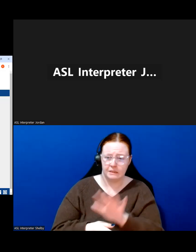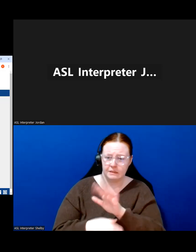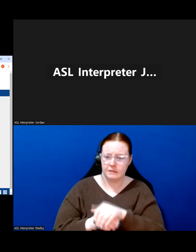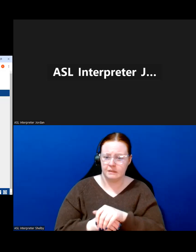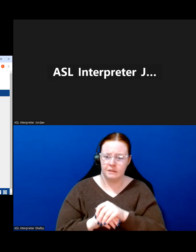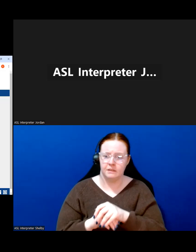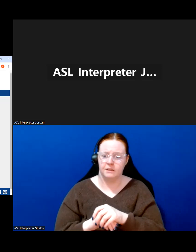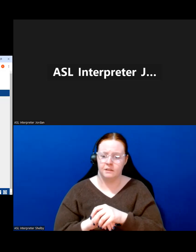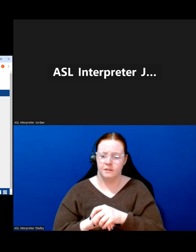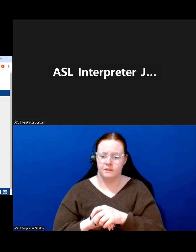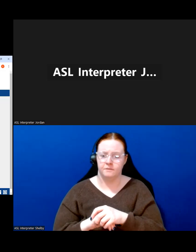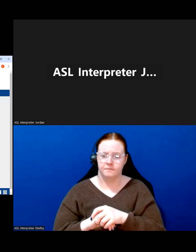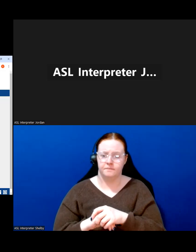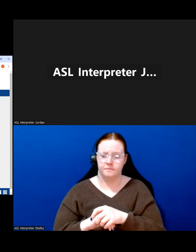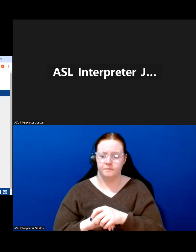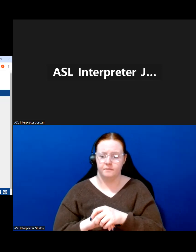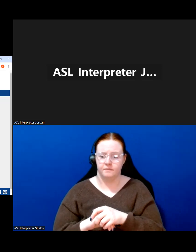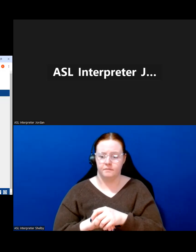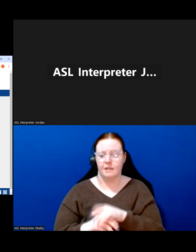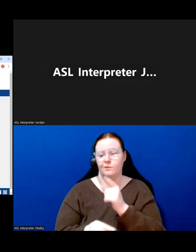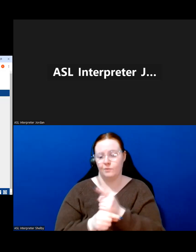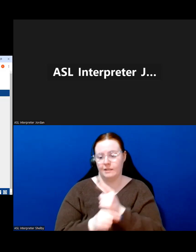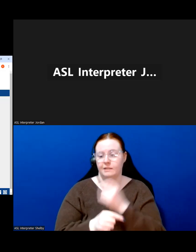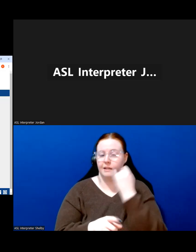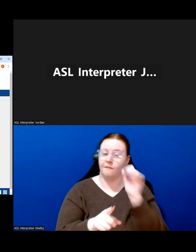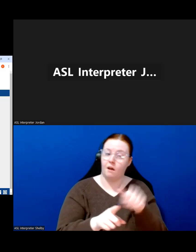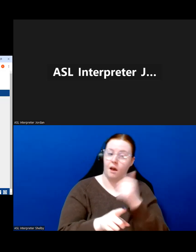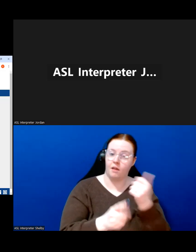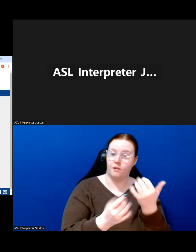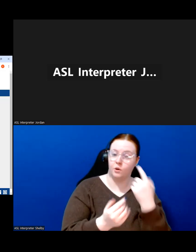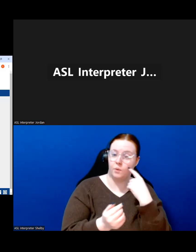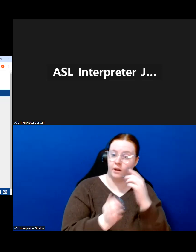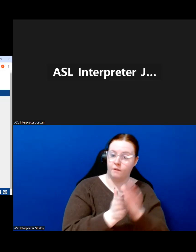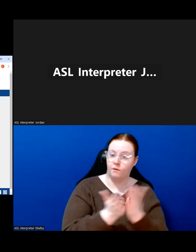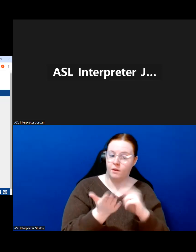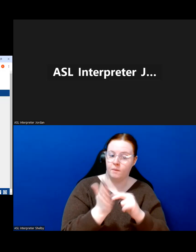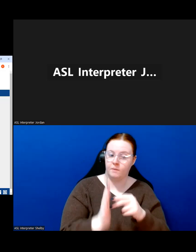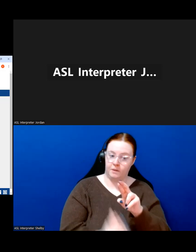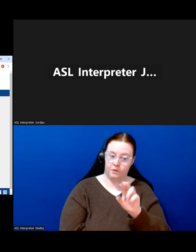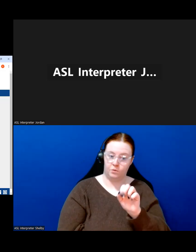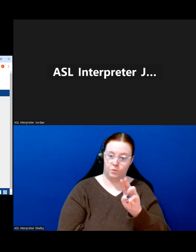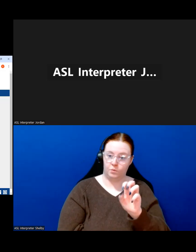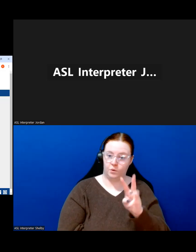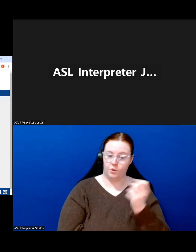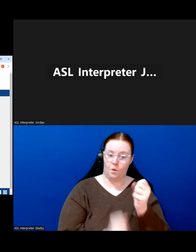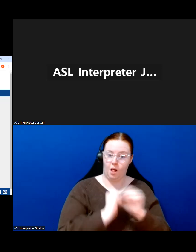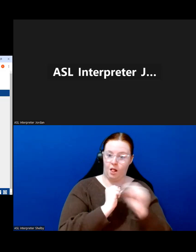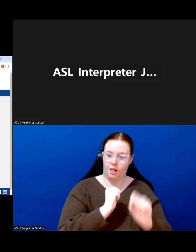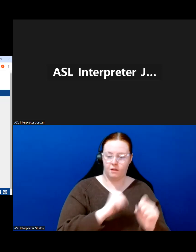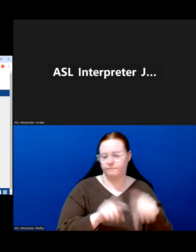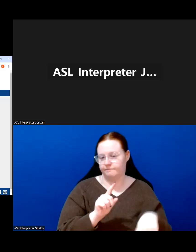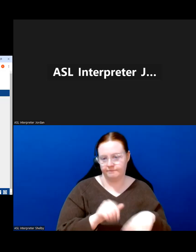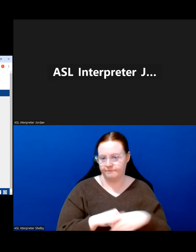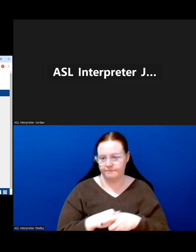well. Okay. And yes, you can't renew it if others are waiting for it, unfortunately. That would be amazing though. All